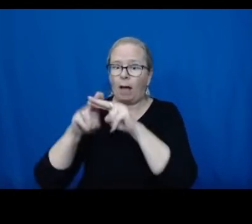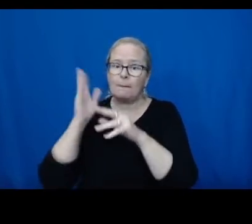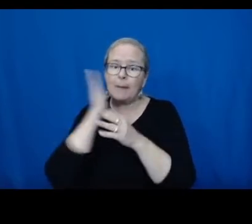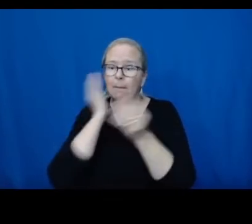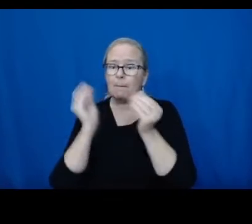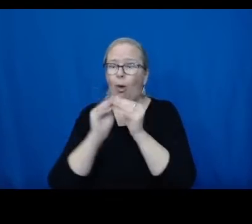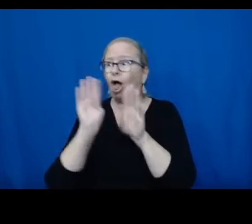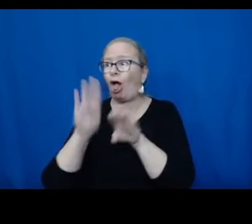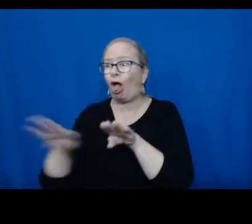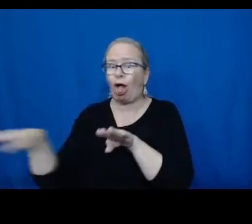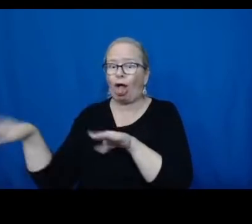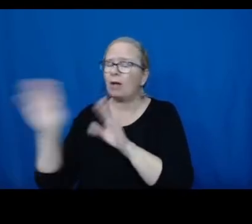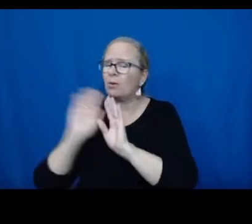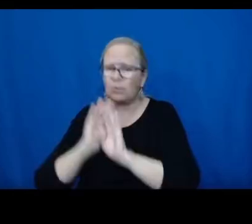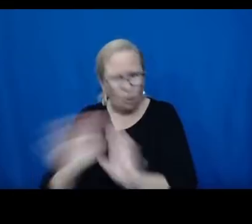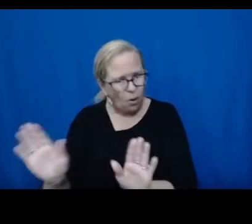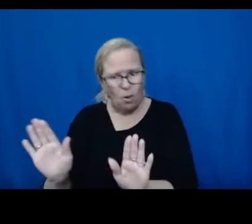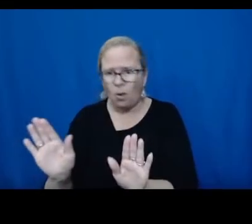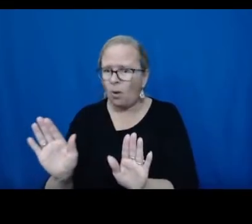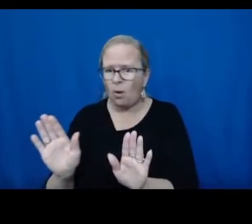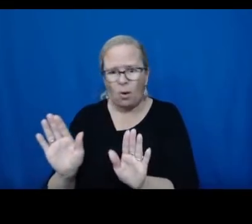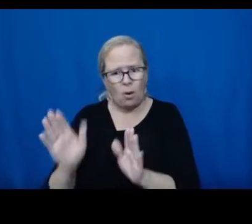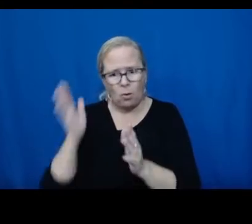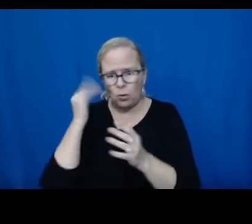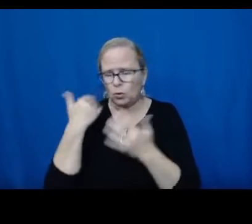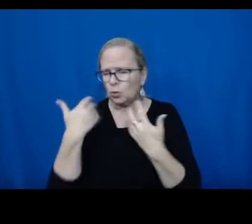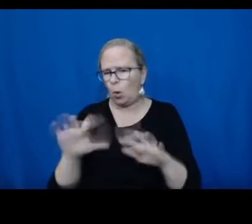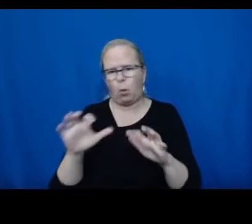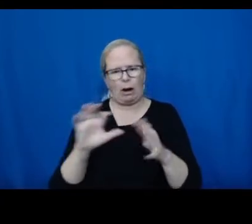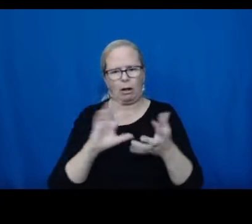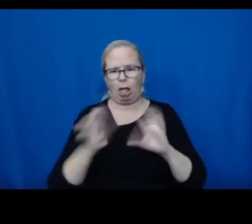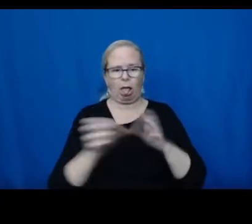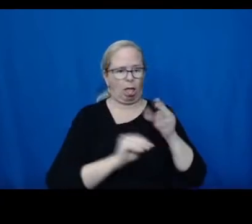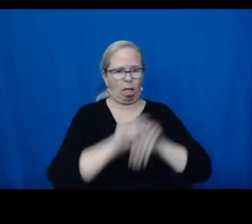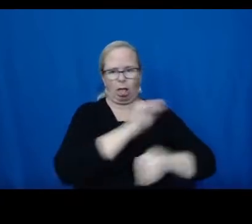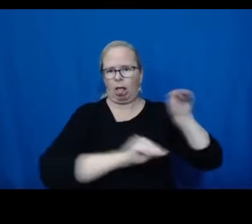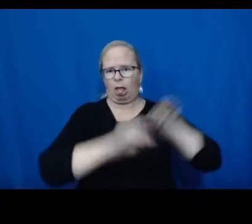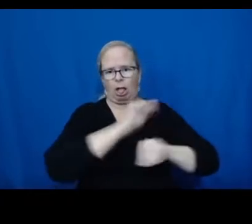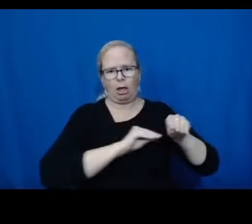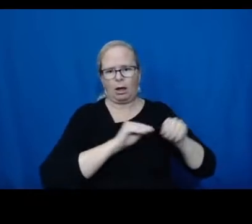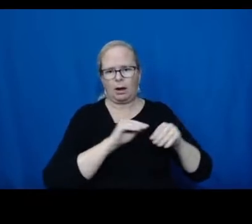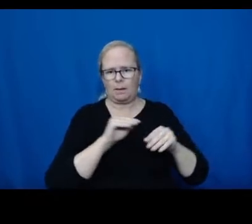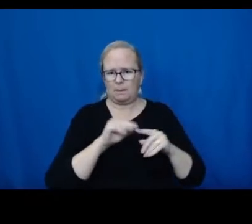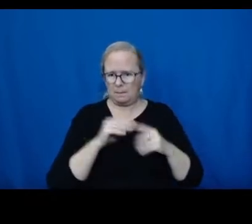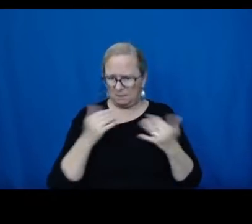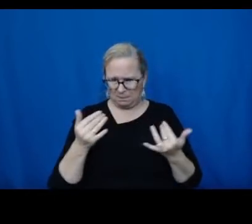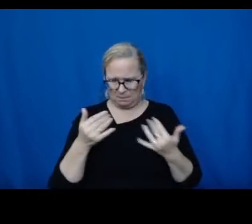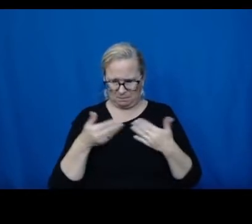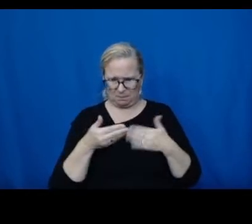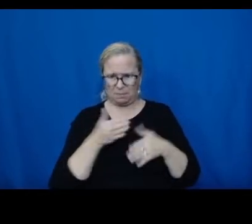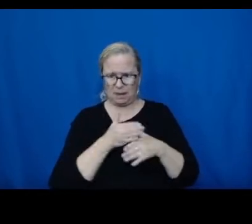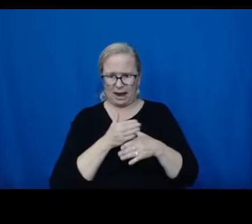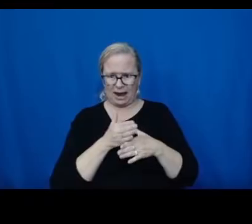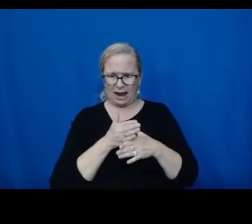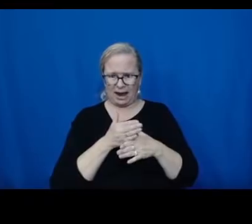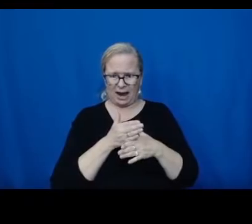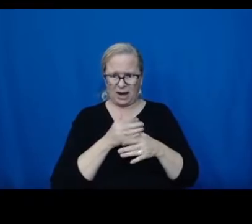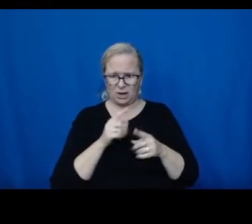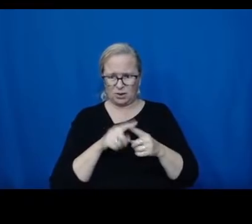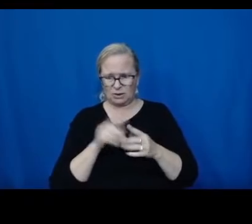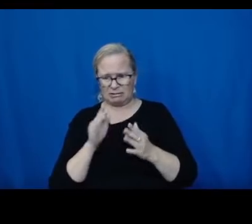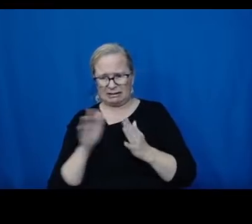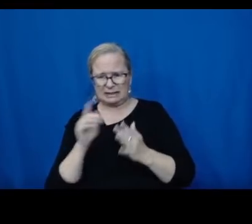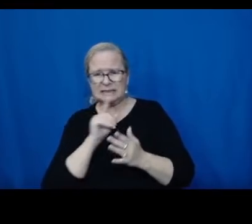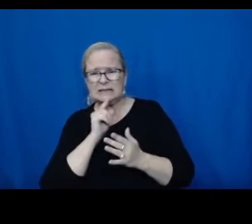disease is with COVID-19 entirely. Let's respect the fact we don't know all those details yet and keep cases as low as